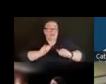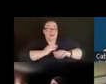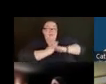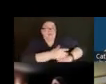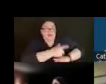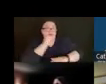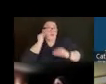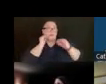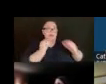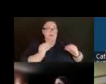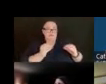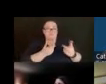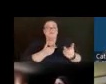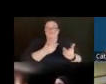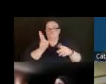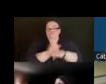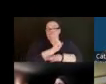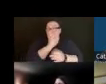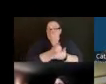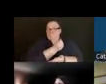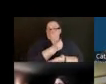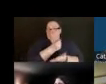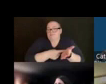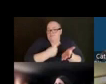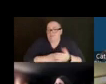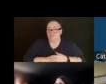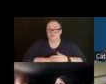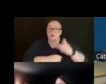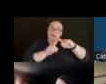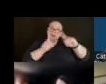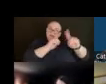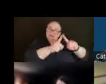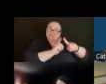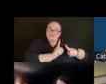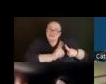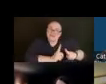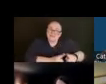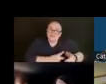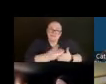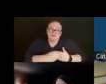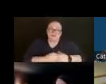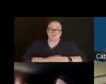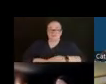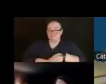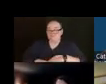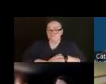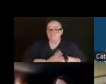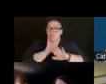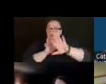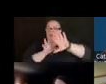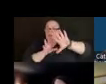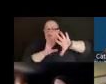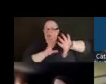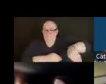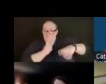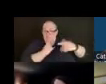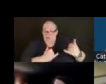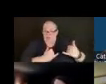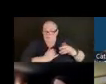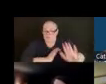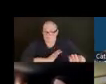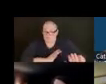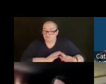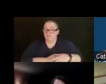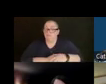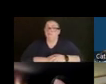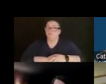homelessness. All right, so again, here I'm going to stop the share, and after this slide, I'm going to go all